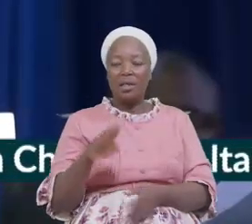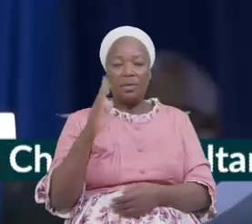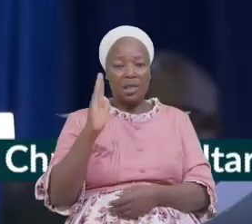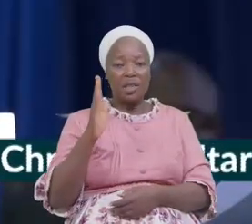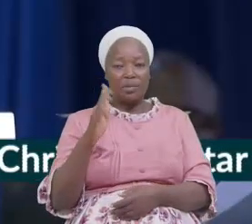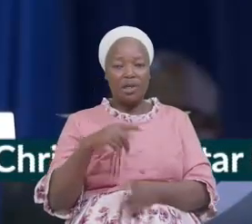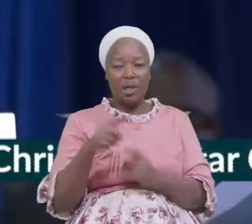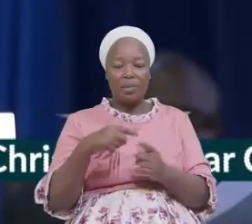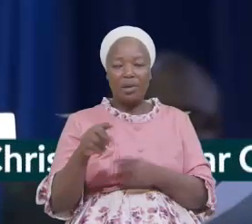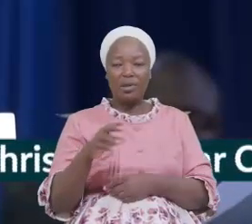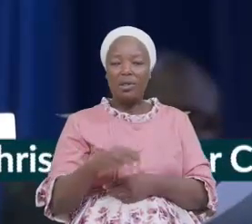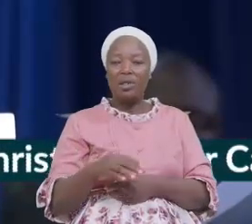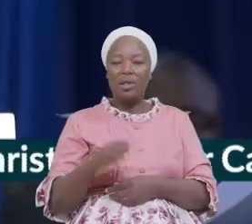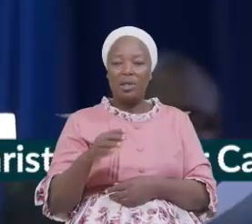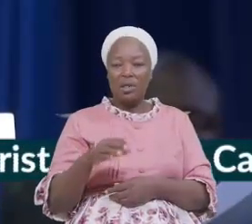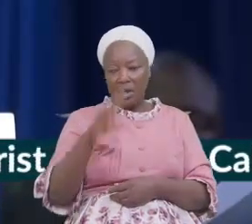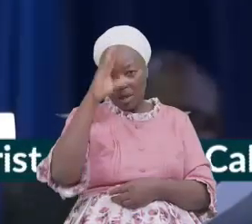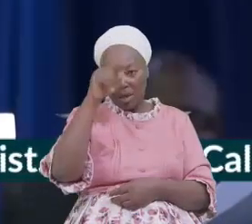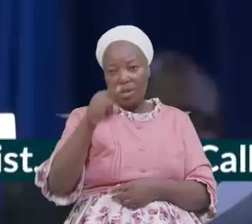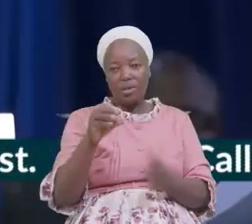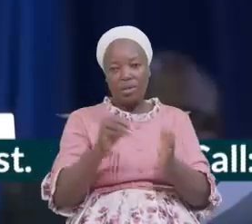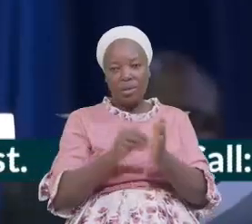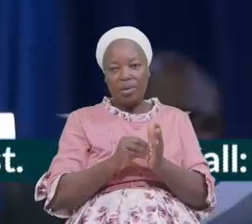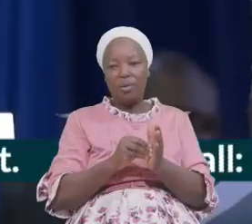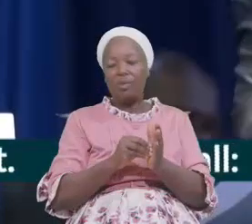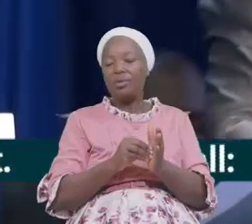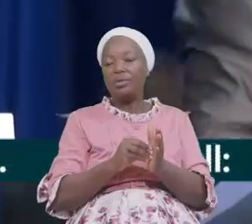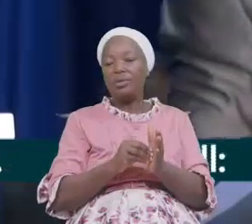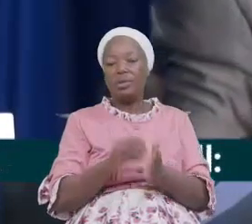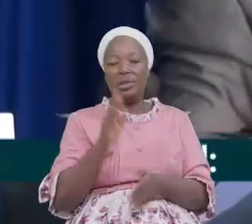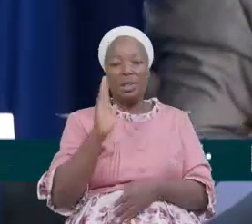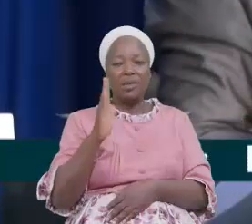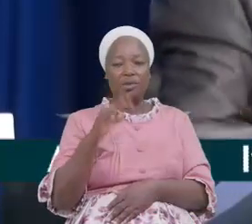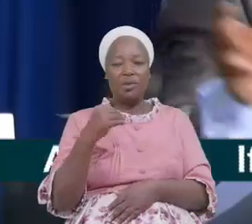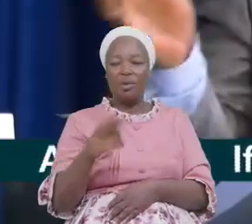from Kumasi town to Kwadaso Agri College.